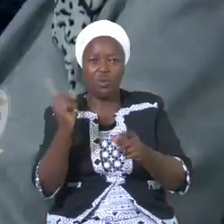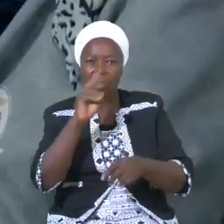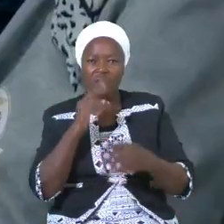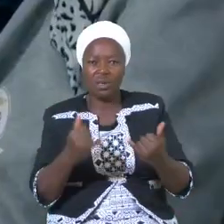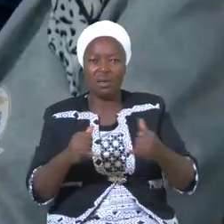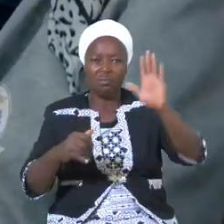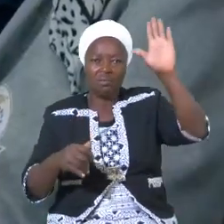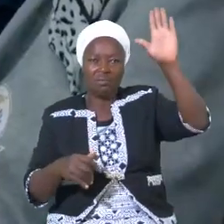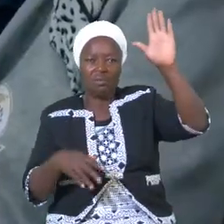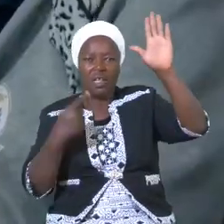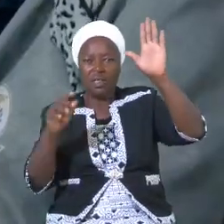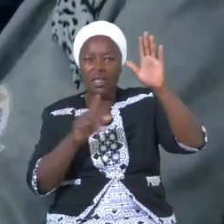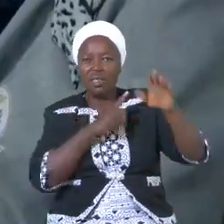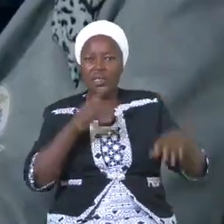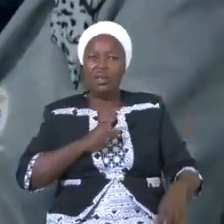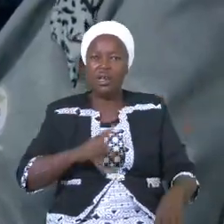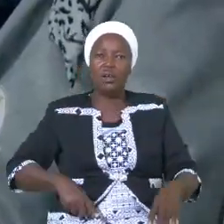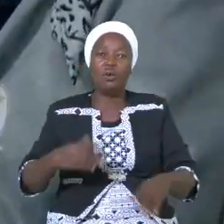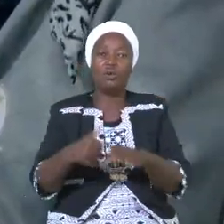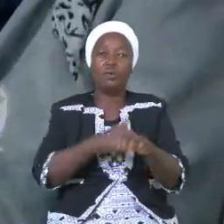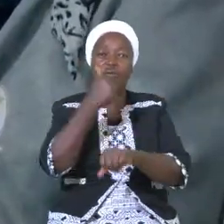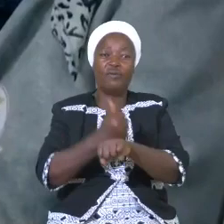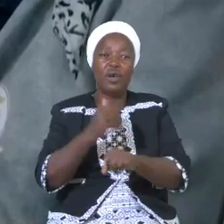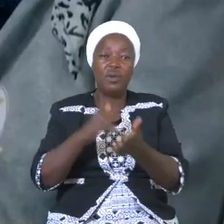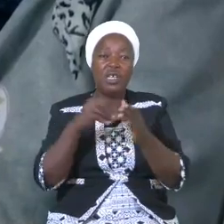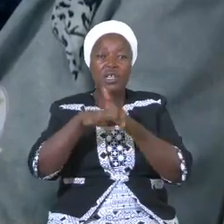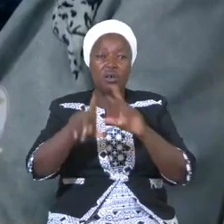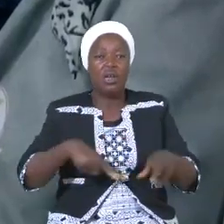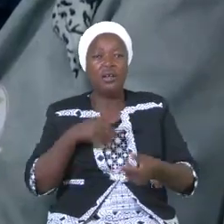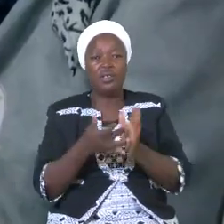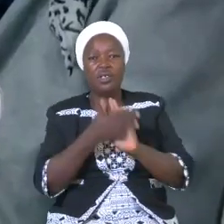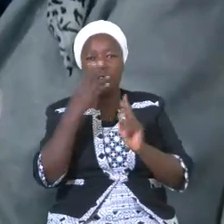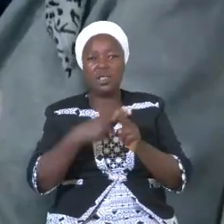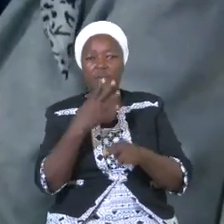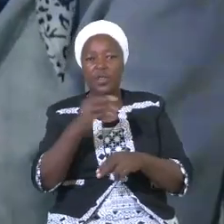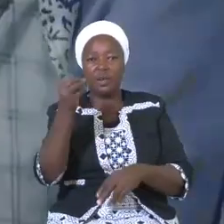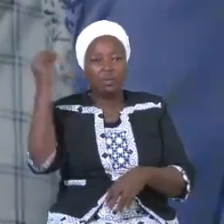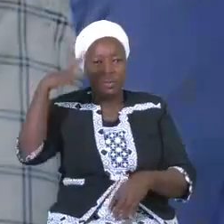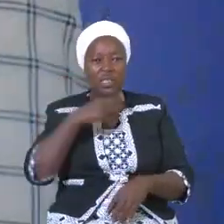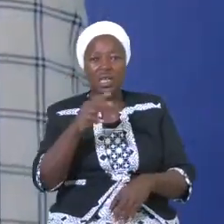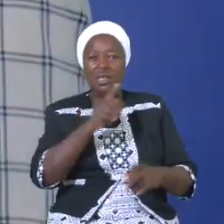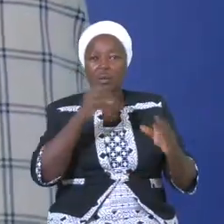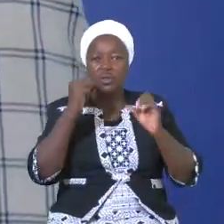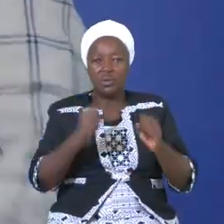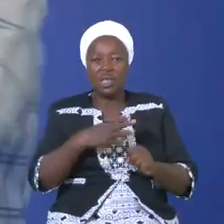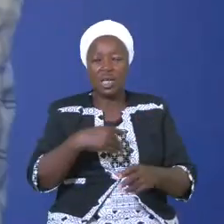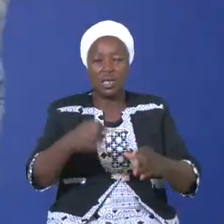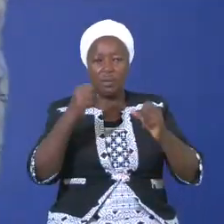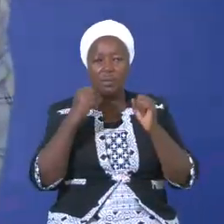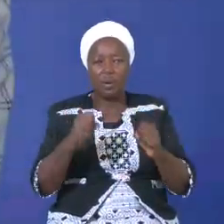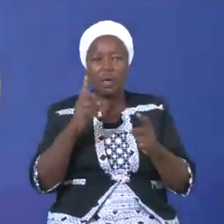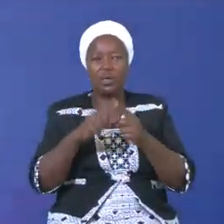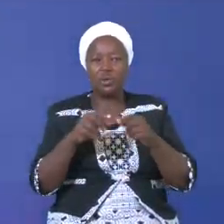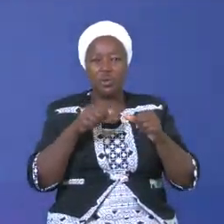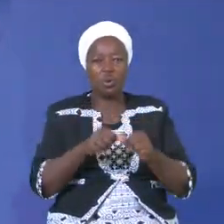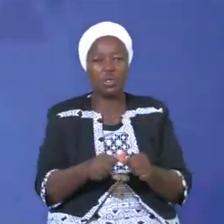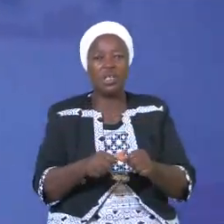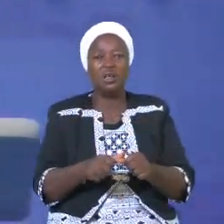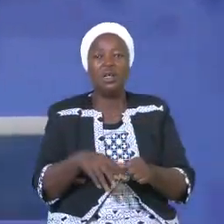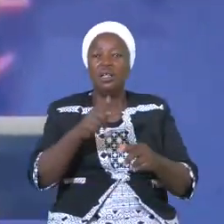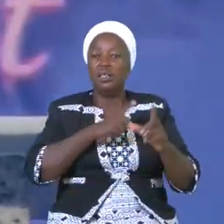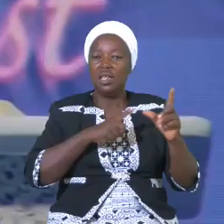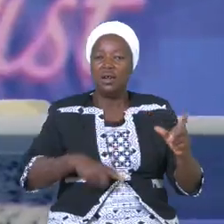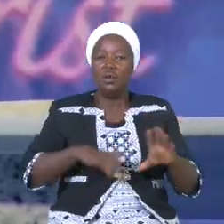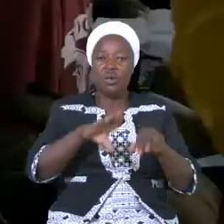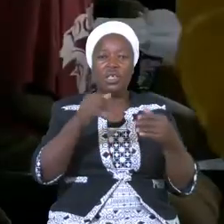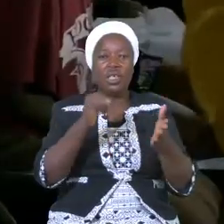confirmed in your life the grace and the strength and the power to continue the lord give it to